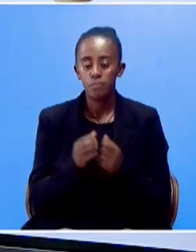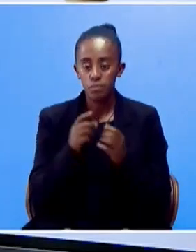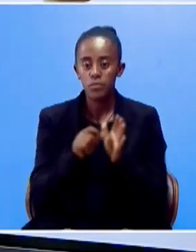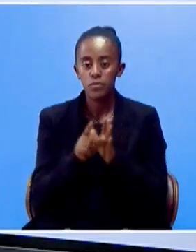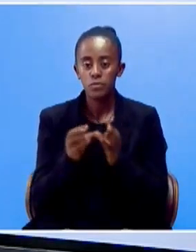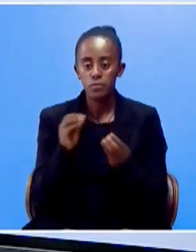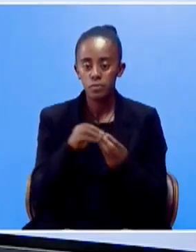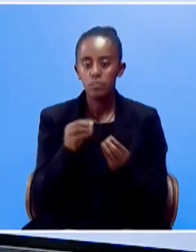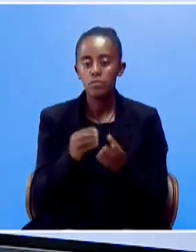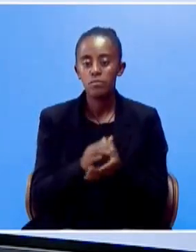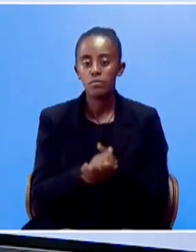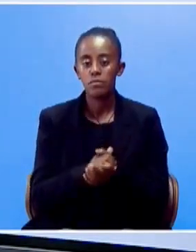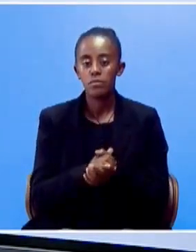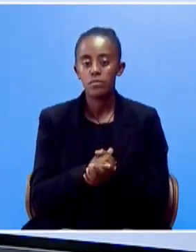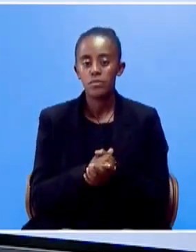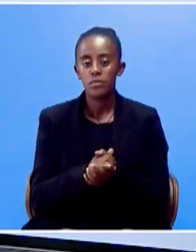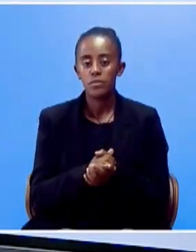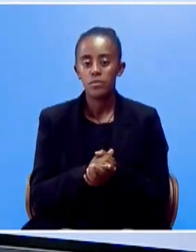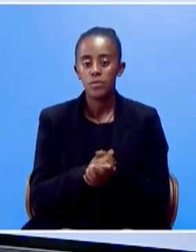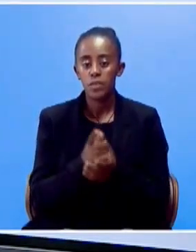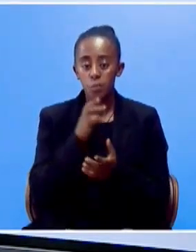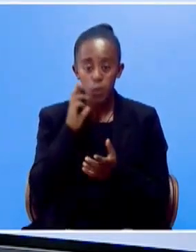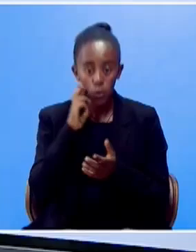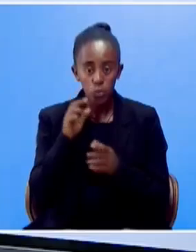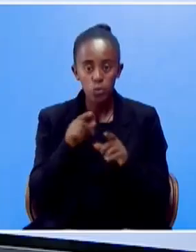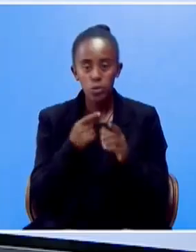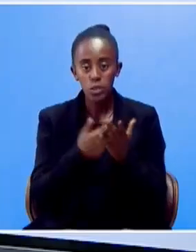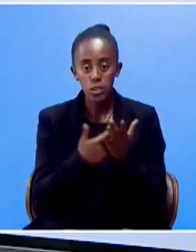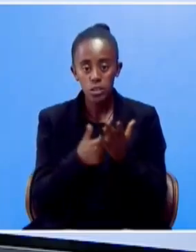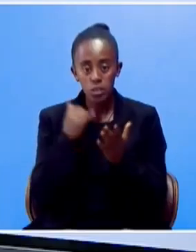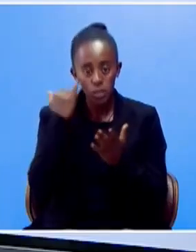we're going to do a dialogue because this